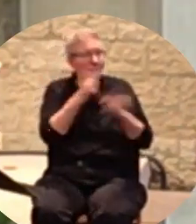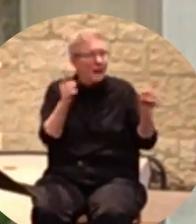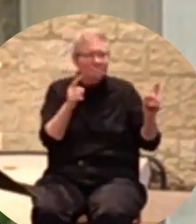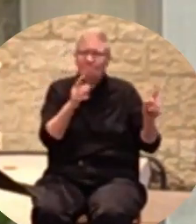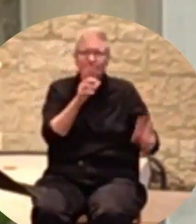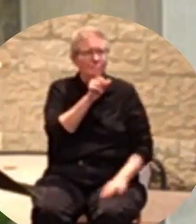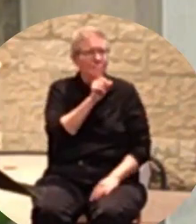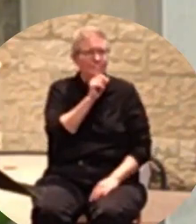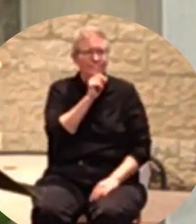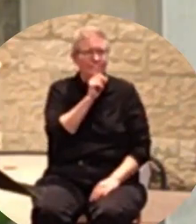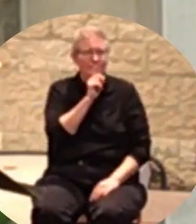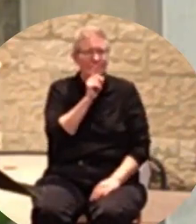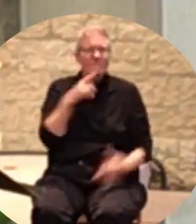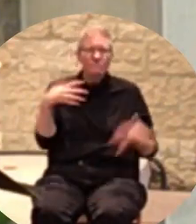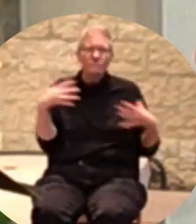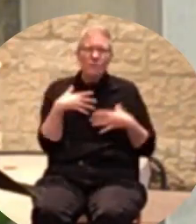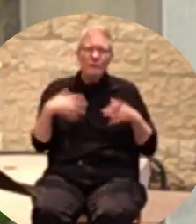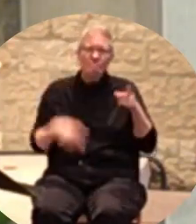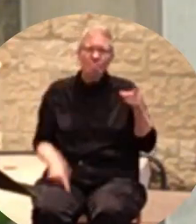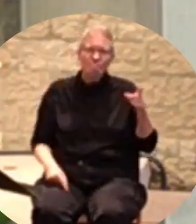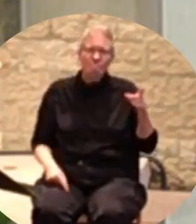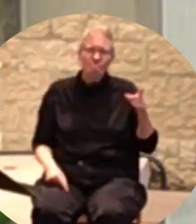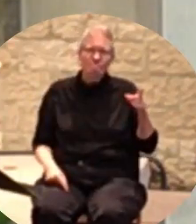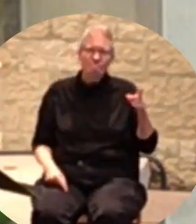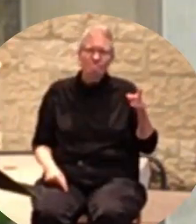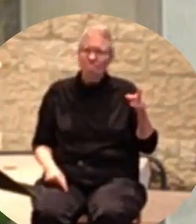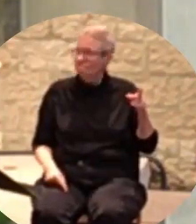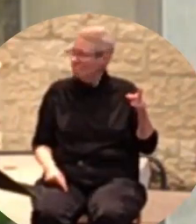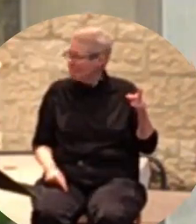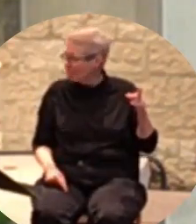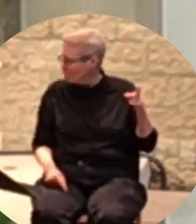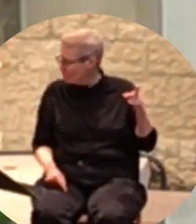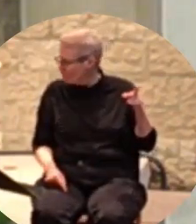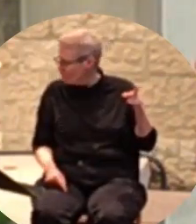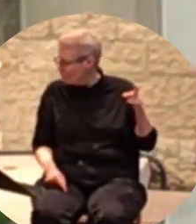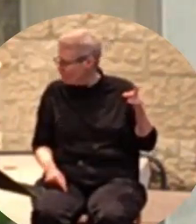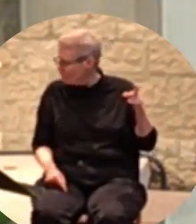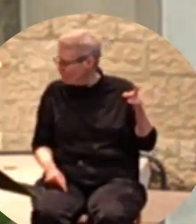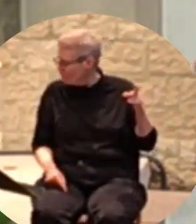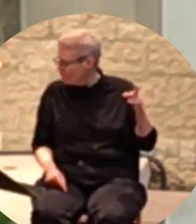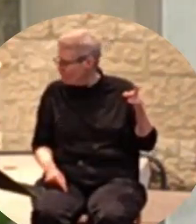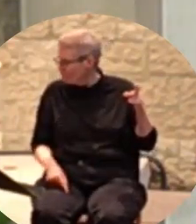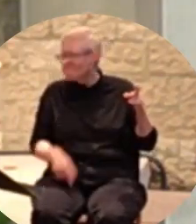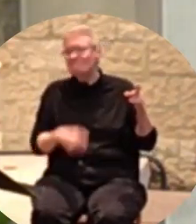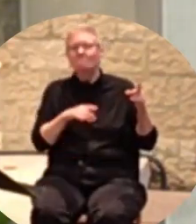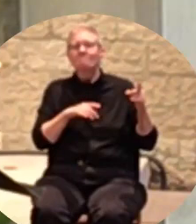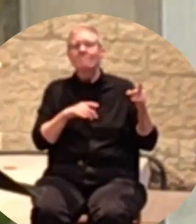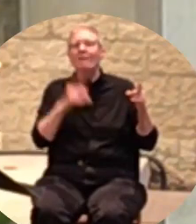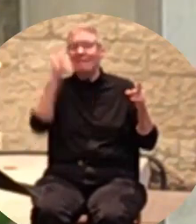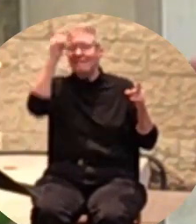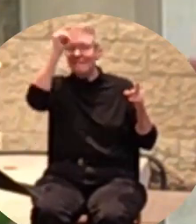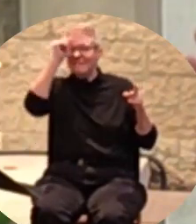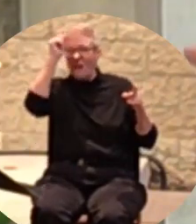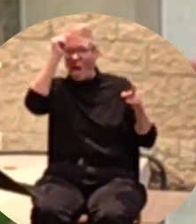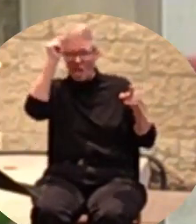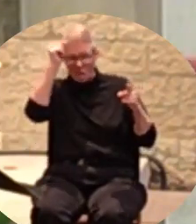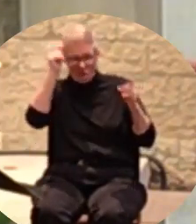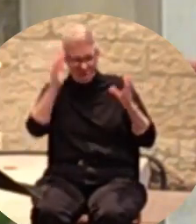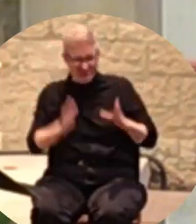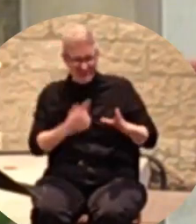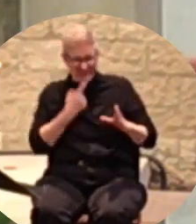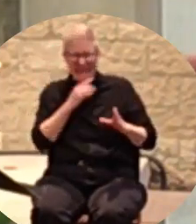According to theologians, that is the end of Mark. That is the end of the chapter of Mark. It was